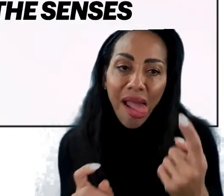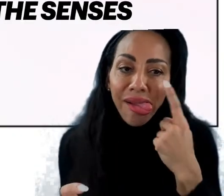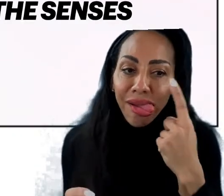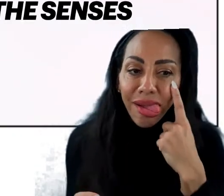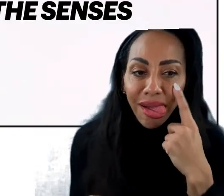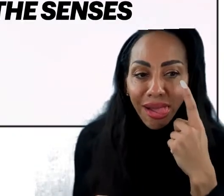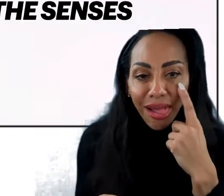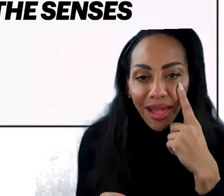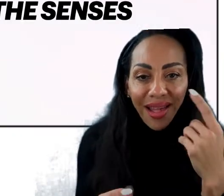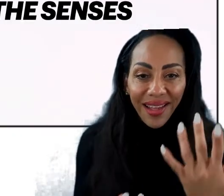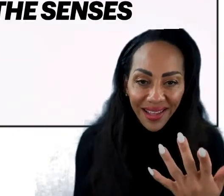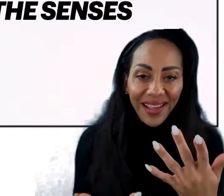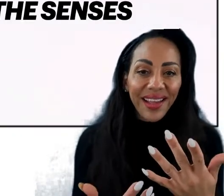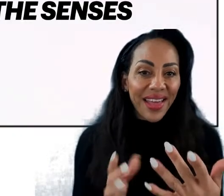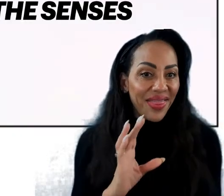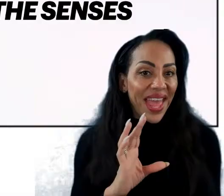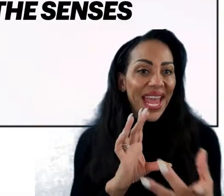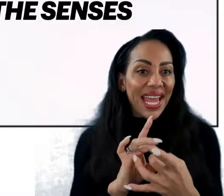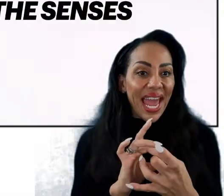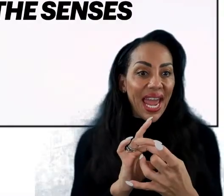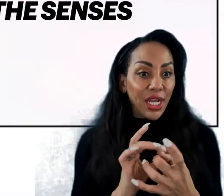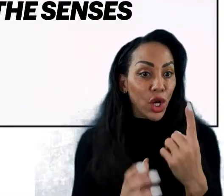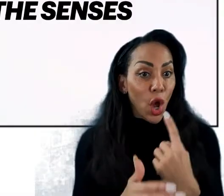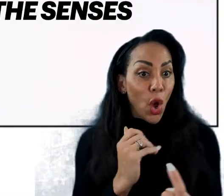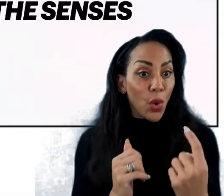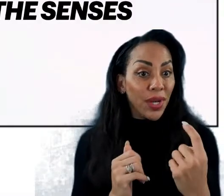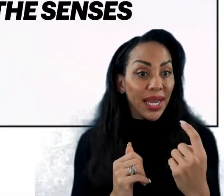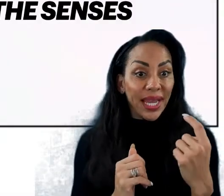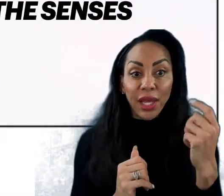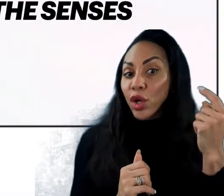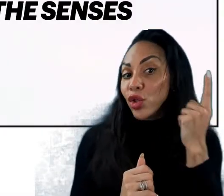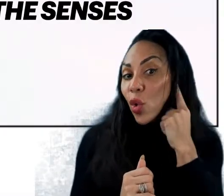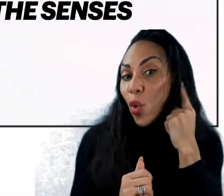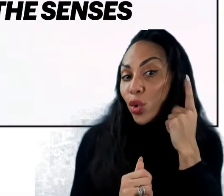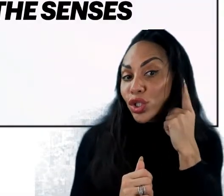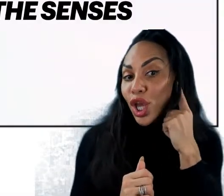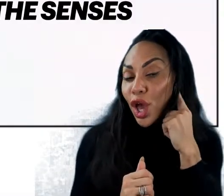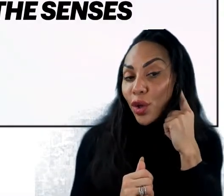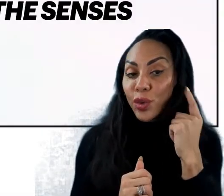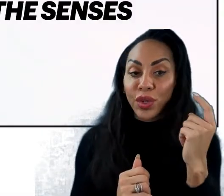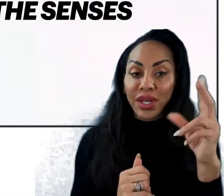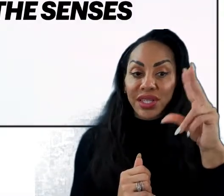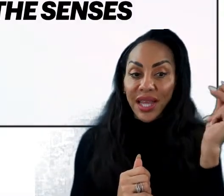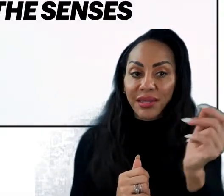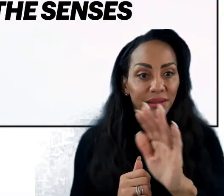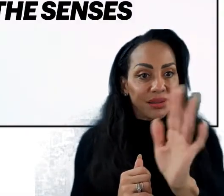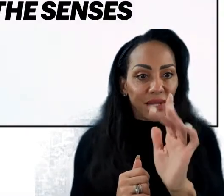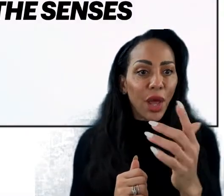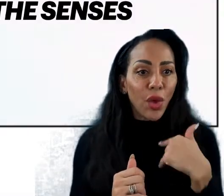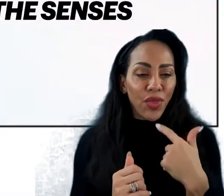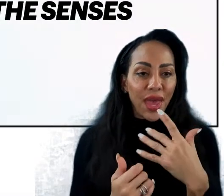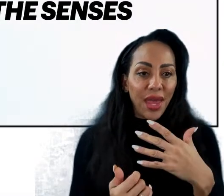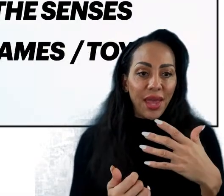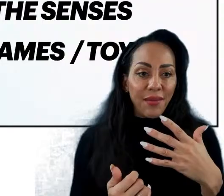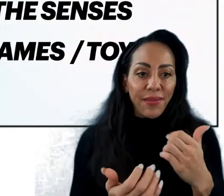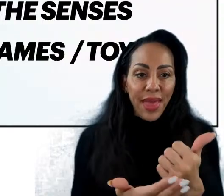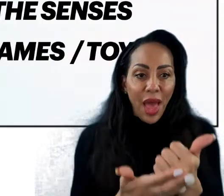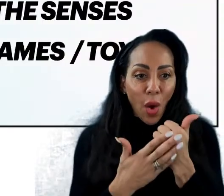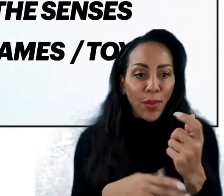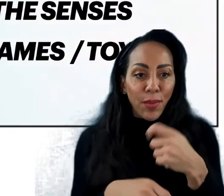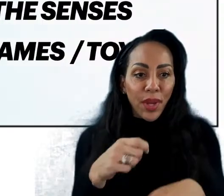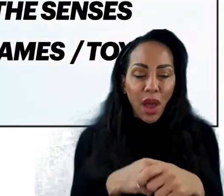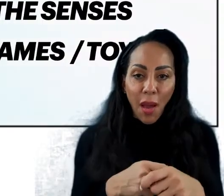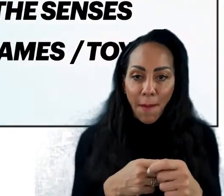to engage more than just the sort of the audible senses, but things like the tactility of it and the obviously the visual feedback.